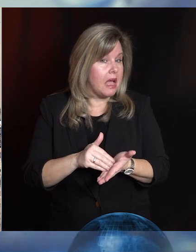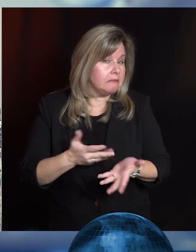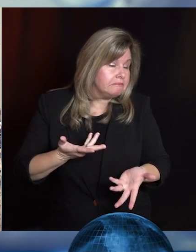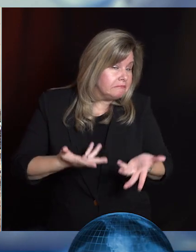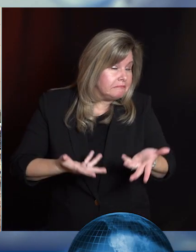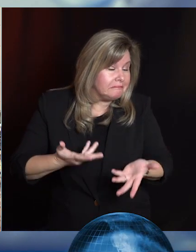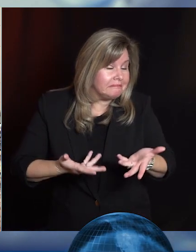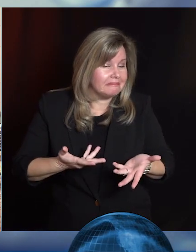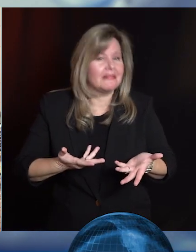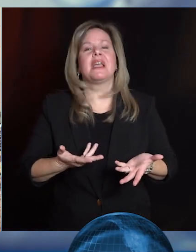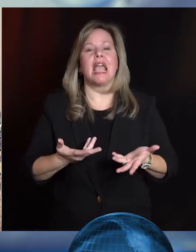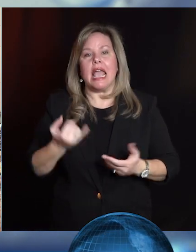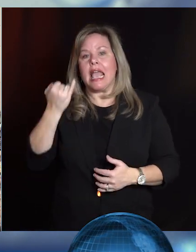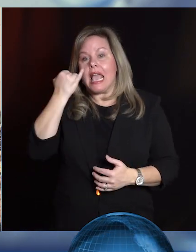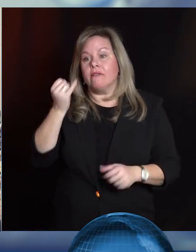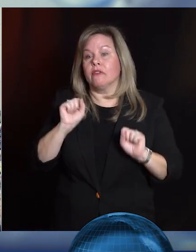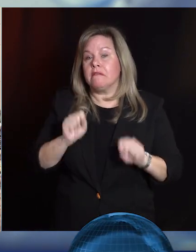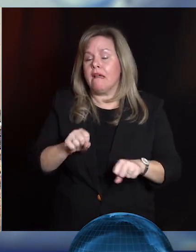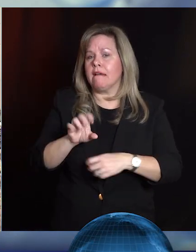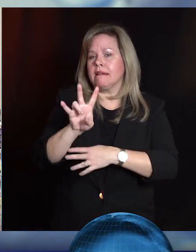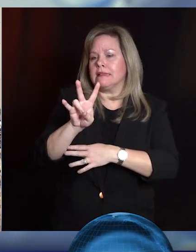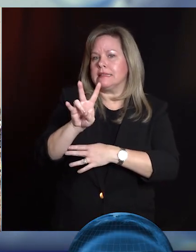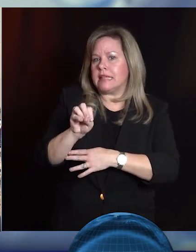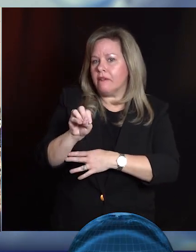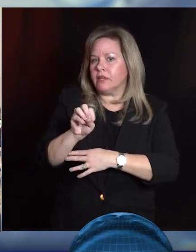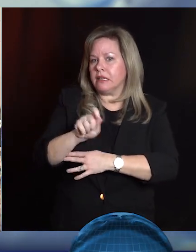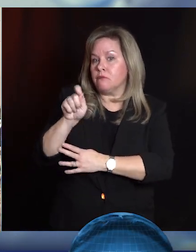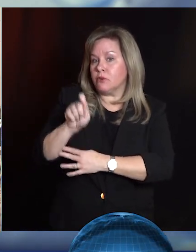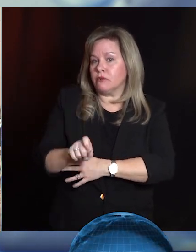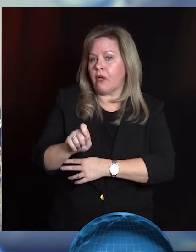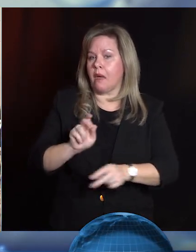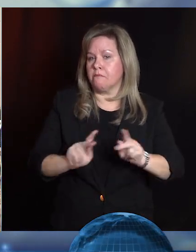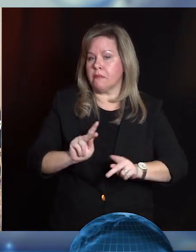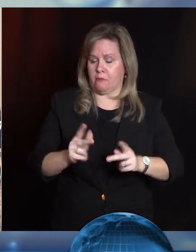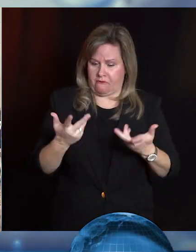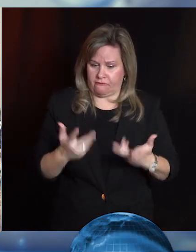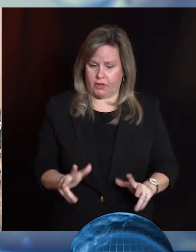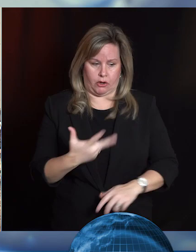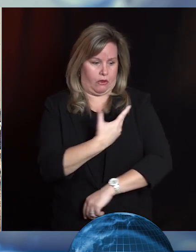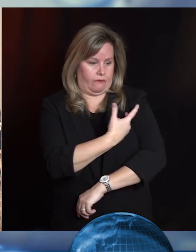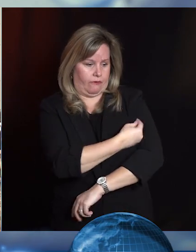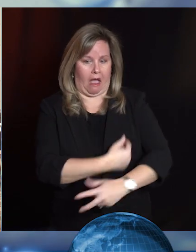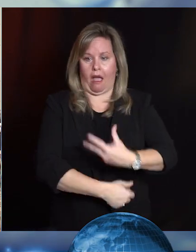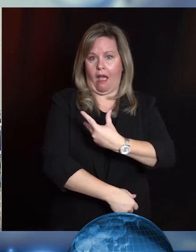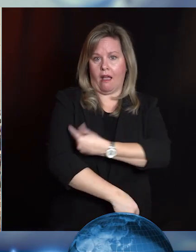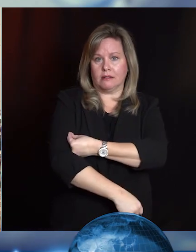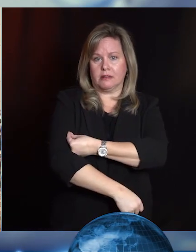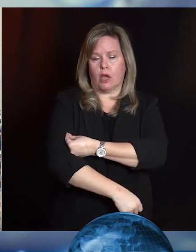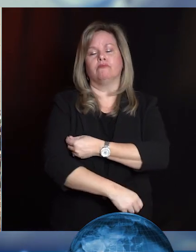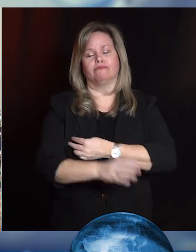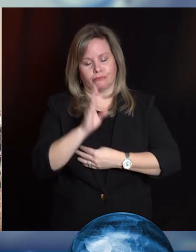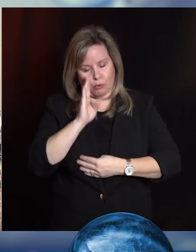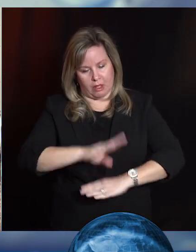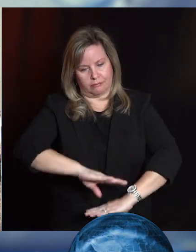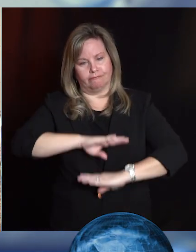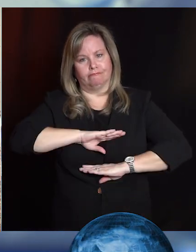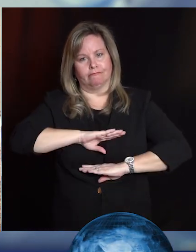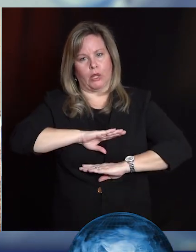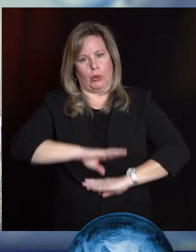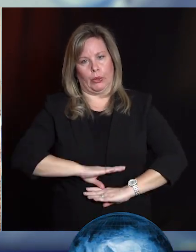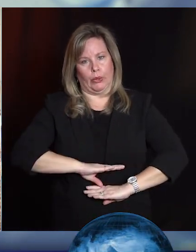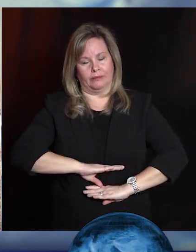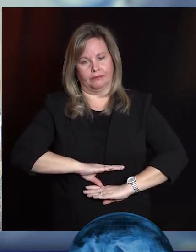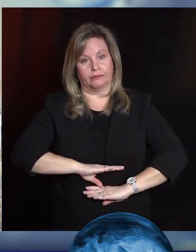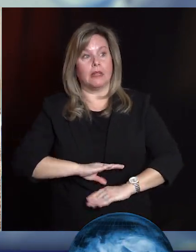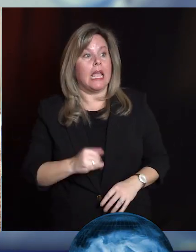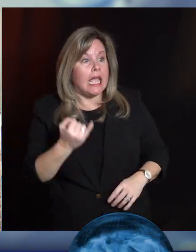I think the most important message is when the vaccines are available, as you're eligible, please sign up. I know it's going to be frustrating. There's been